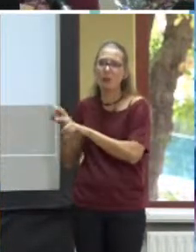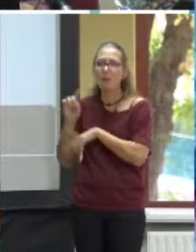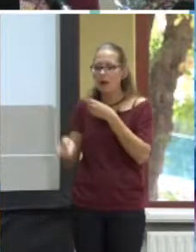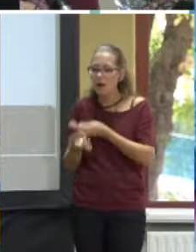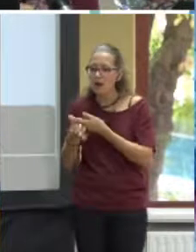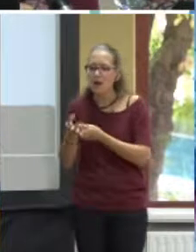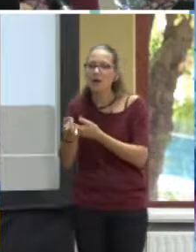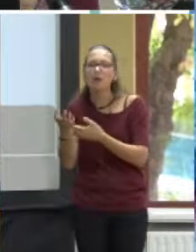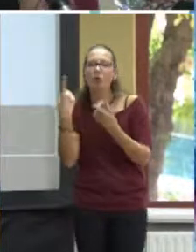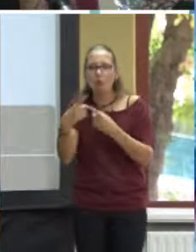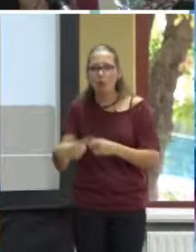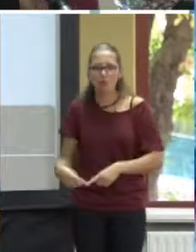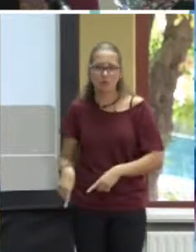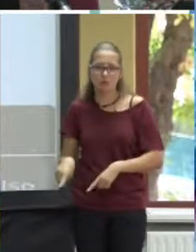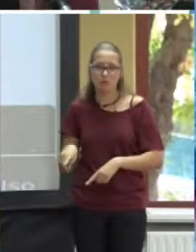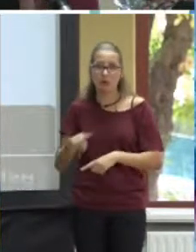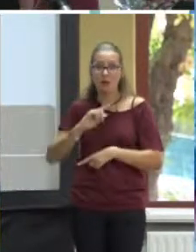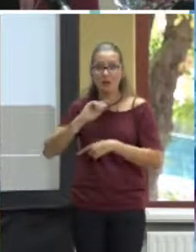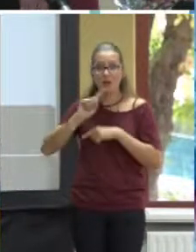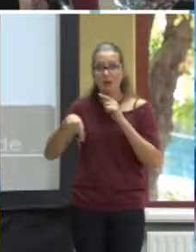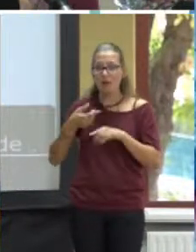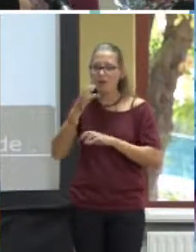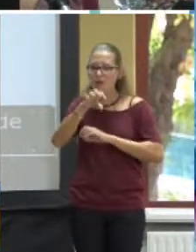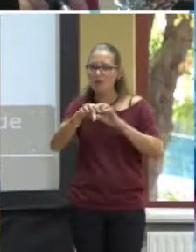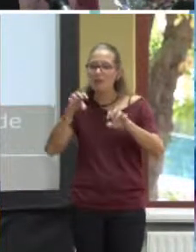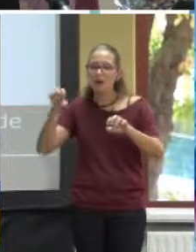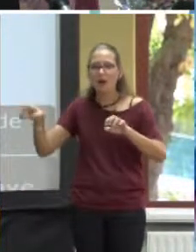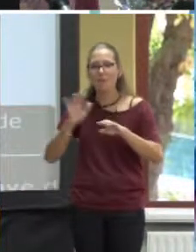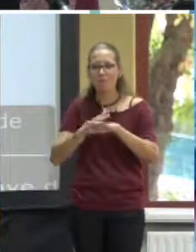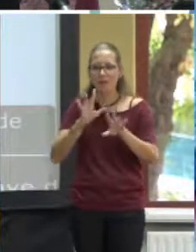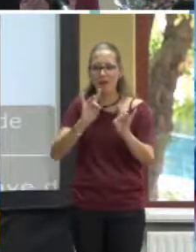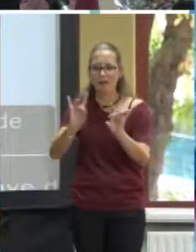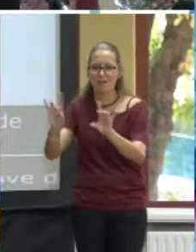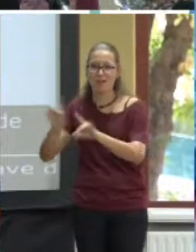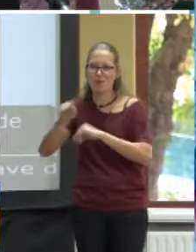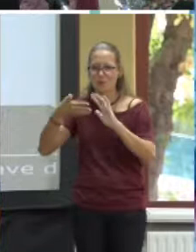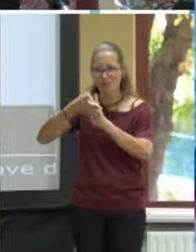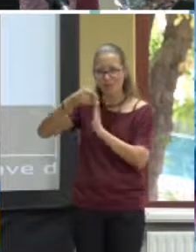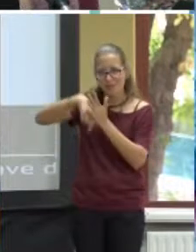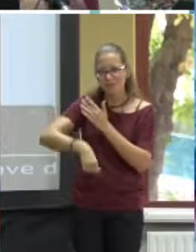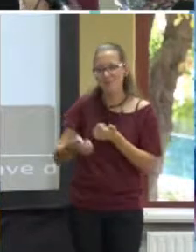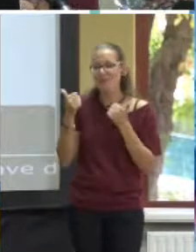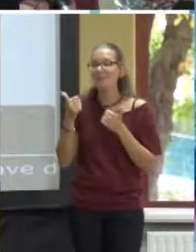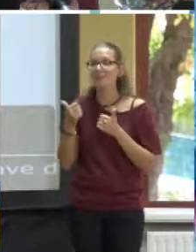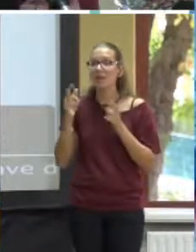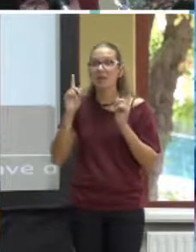that have done reproductions of objects that are part of tactile